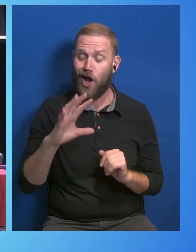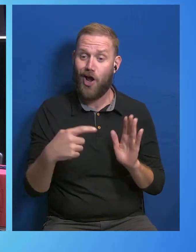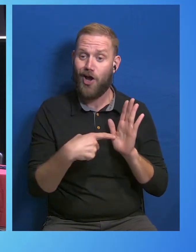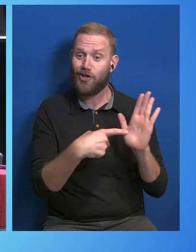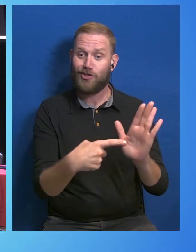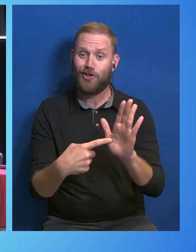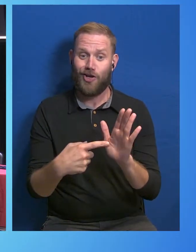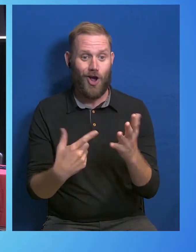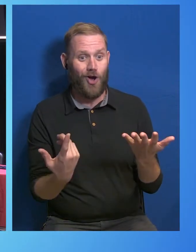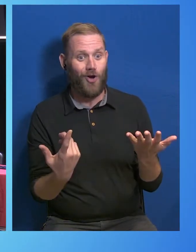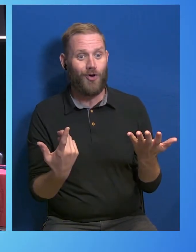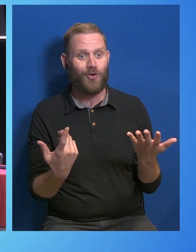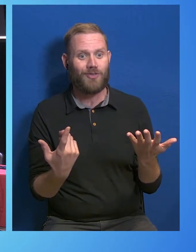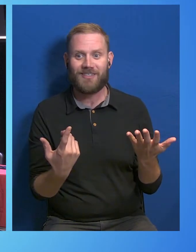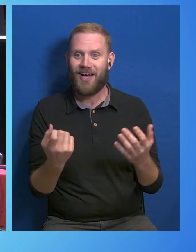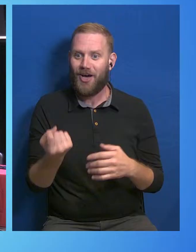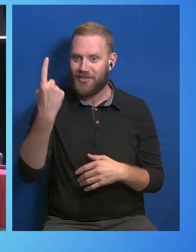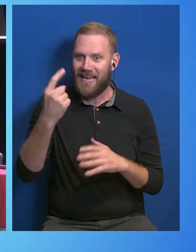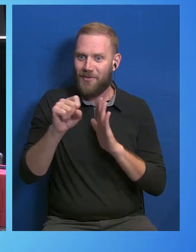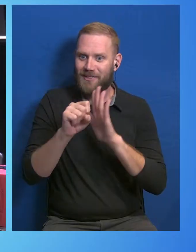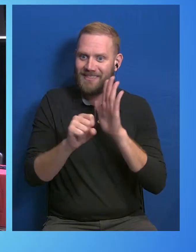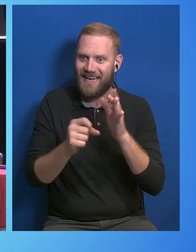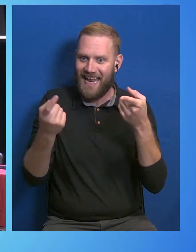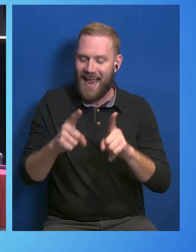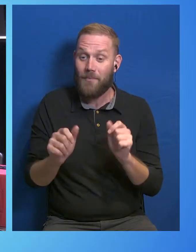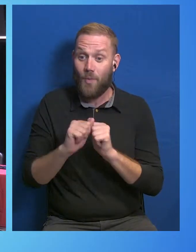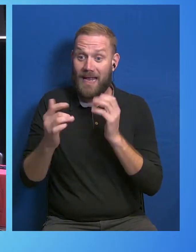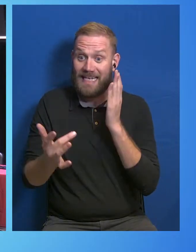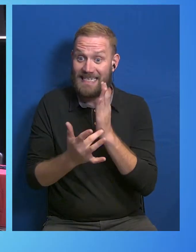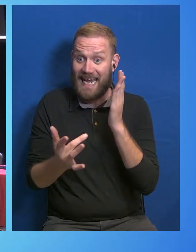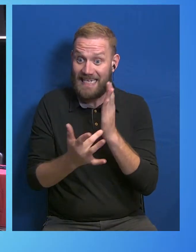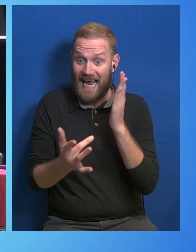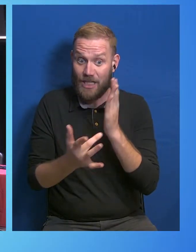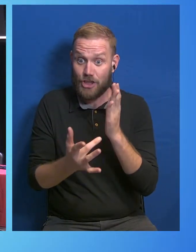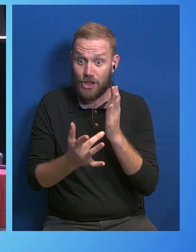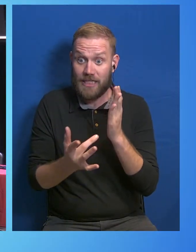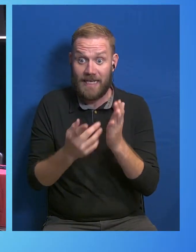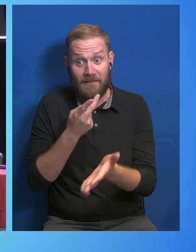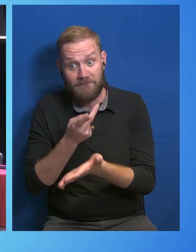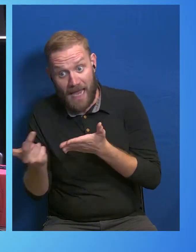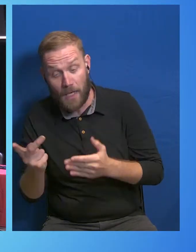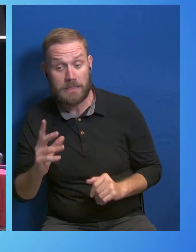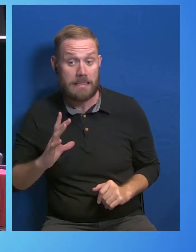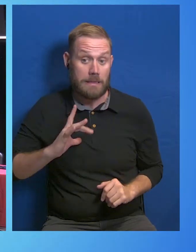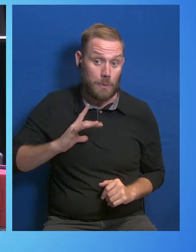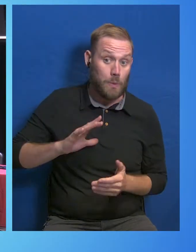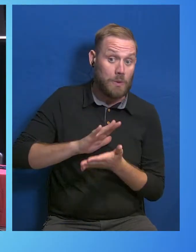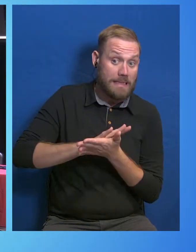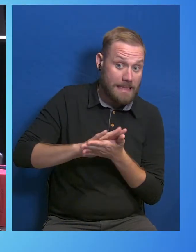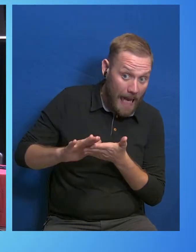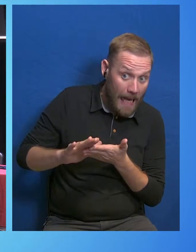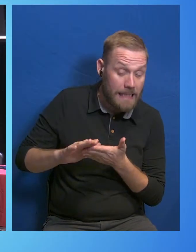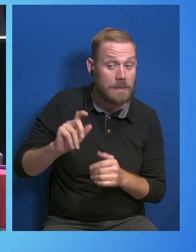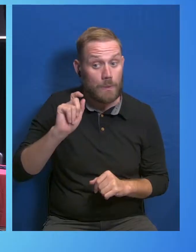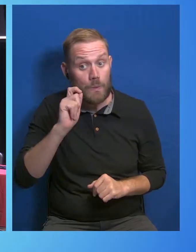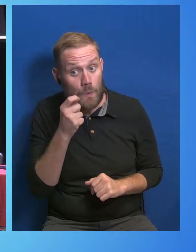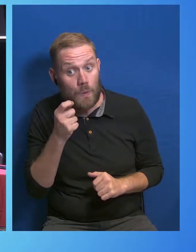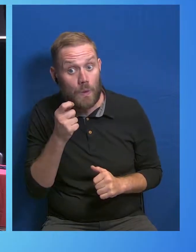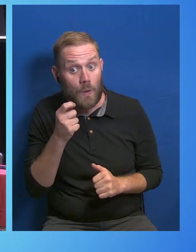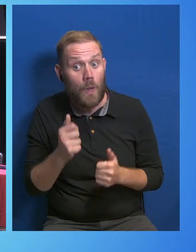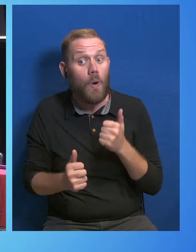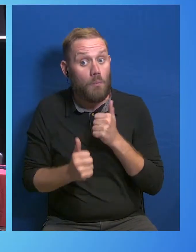of our attention to understand statewide what's going on and why technology, while it's neat and it's nice, and in most cases